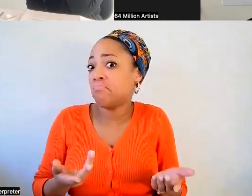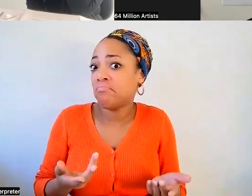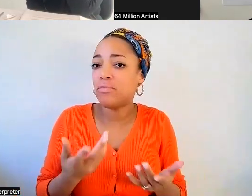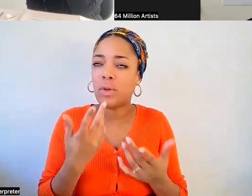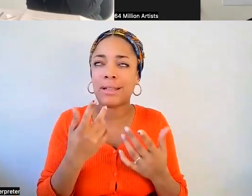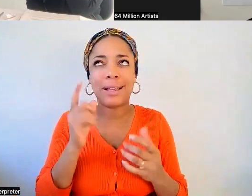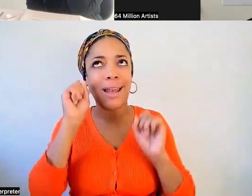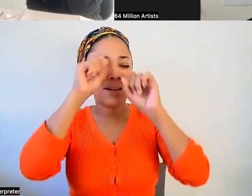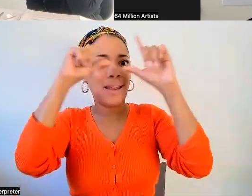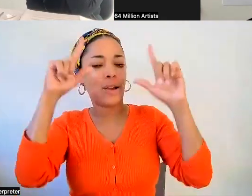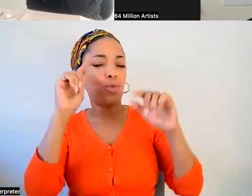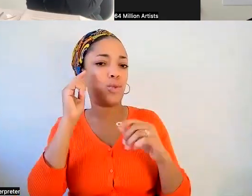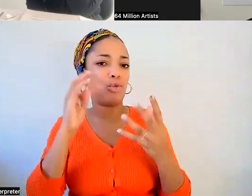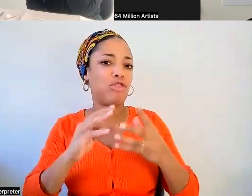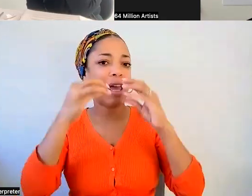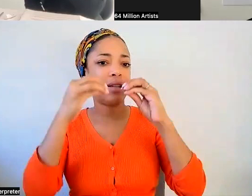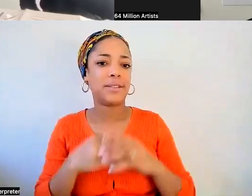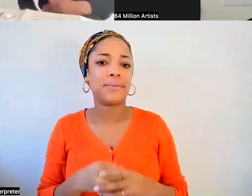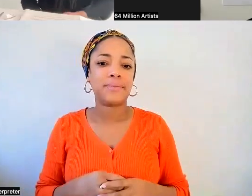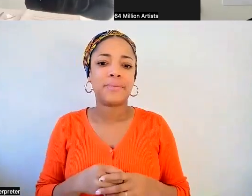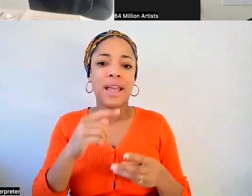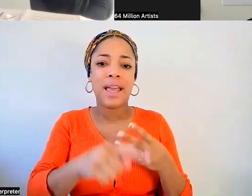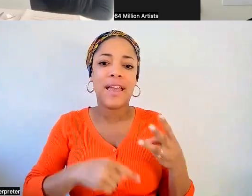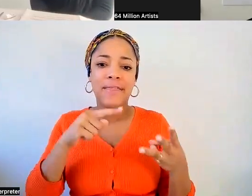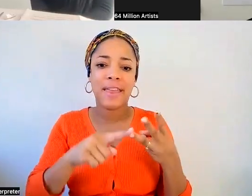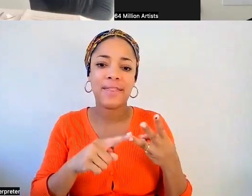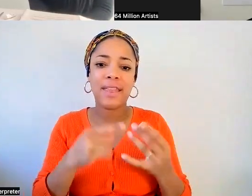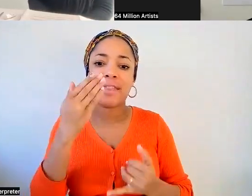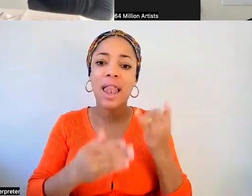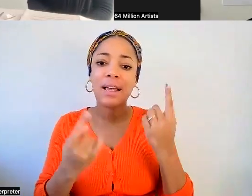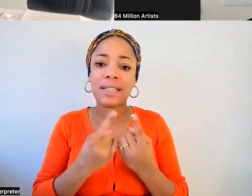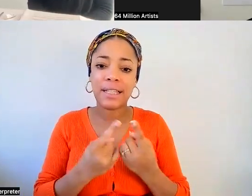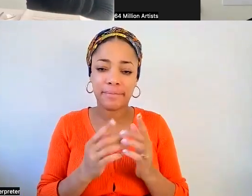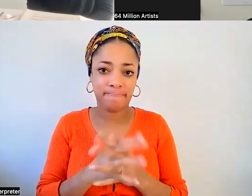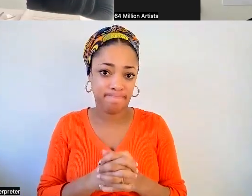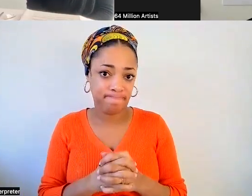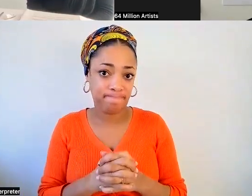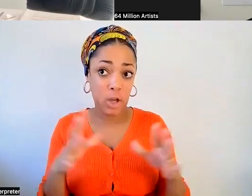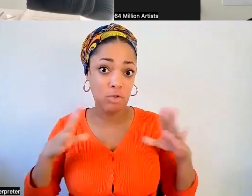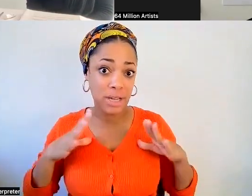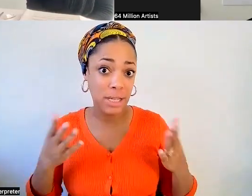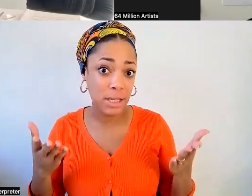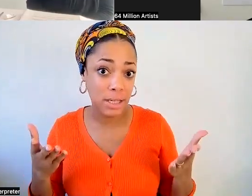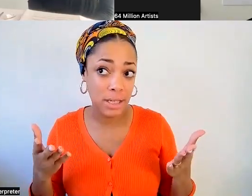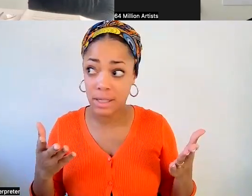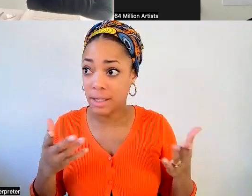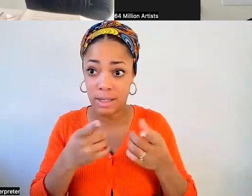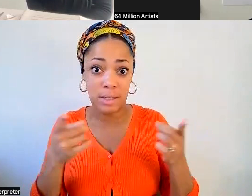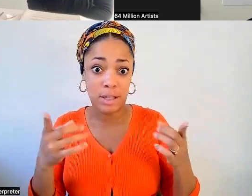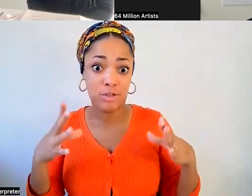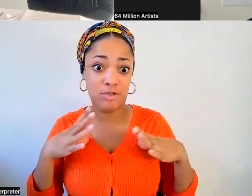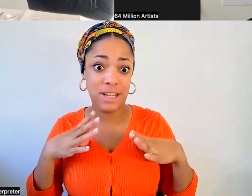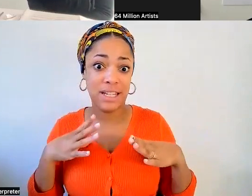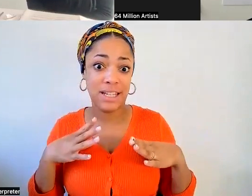one, I'm afraid, is too disgusting to tell you. Oh, tell us. Well, are you ready for it? Are we ready for it? Okay. It's also